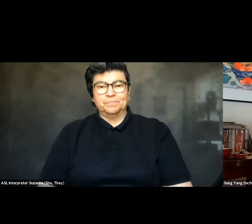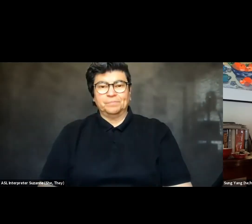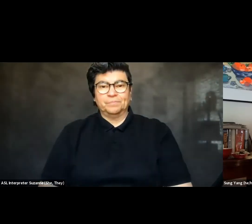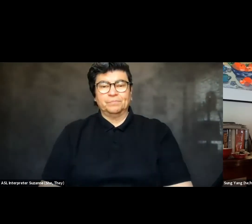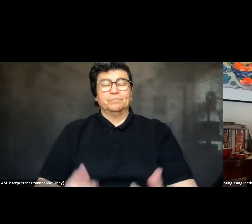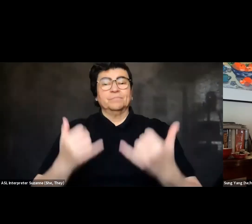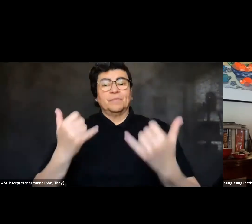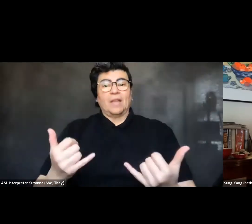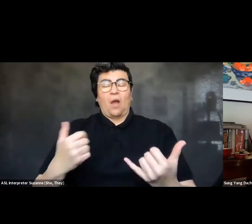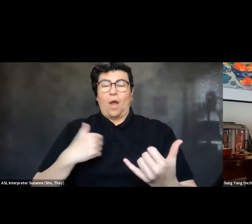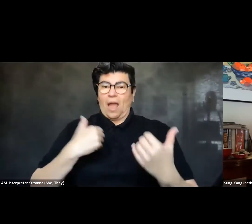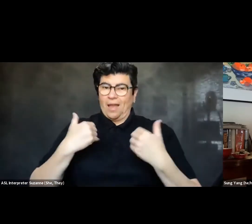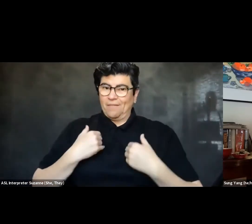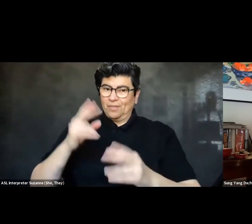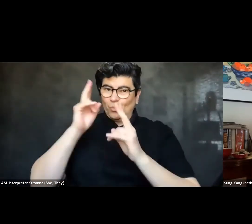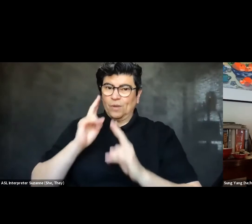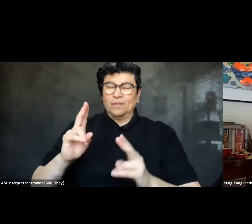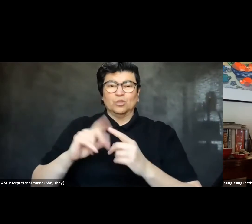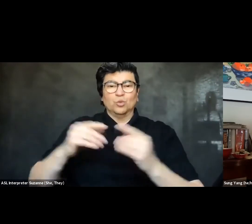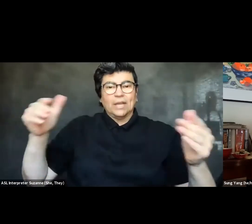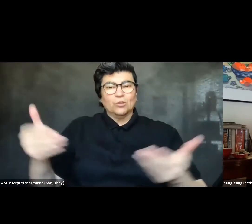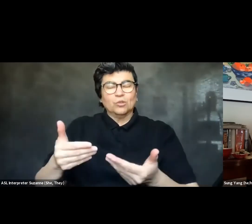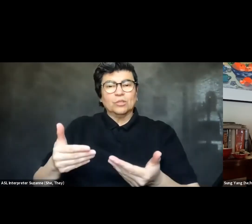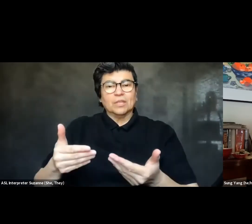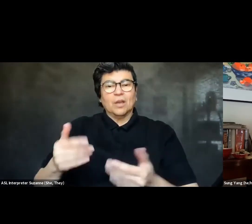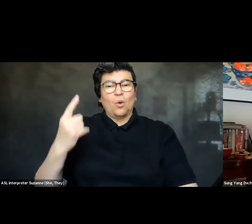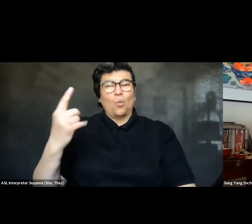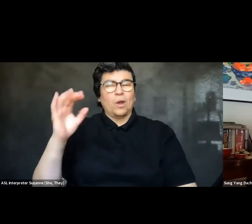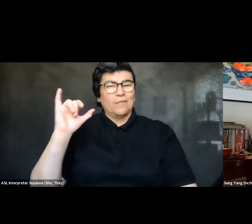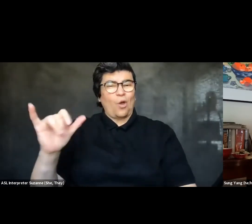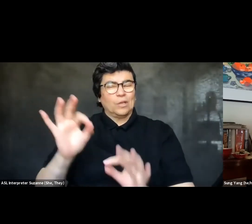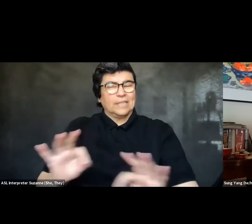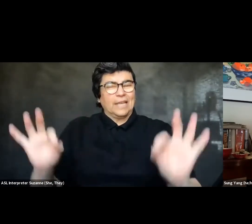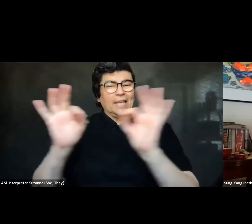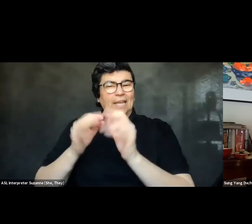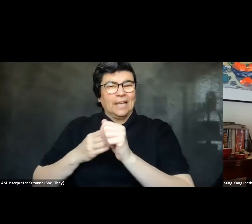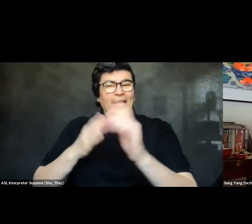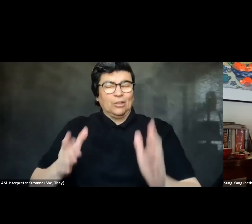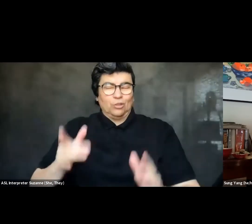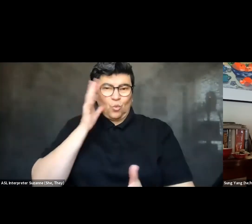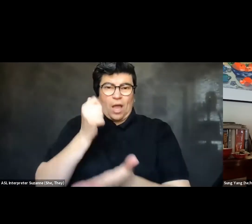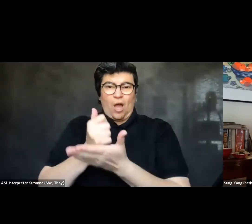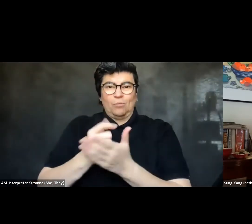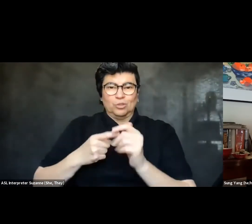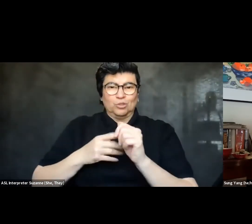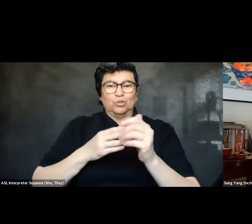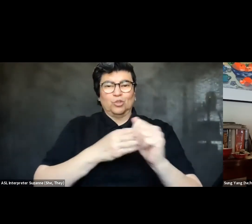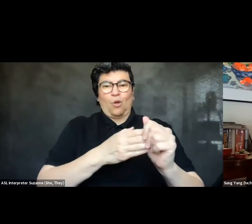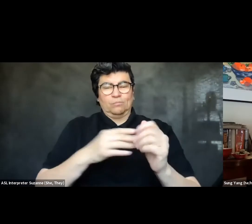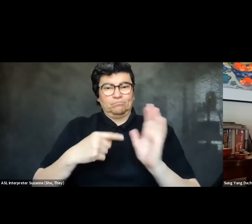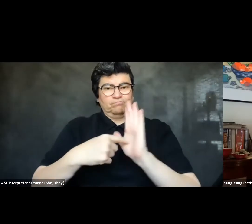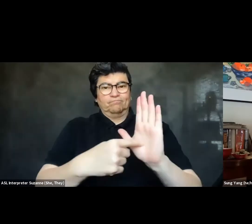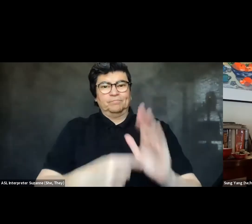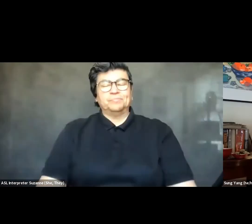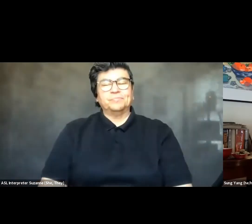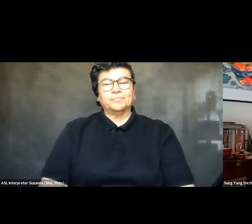So now I have the privilege of introducing one of those key leaders who will help show the way. You